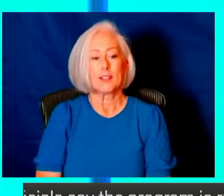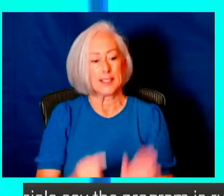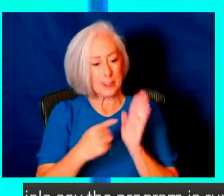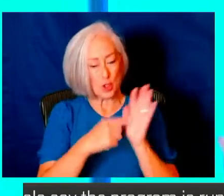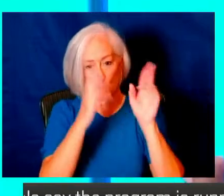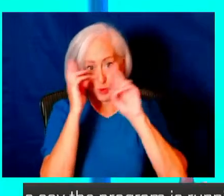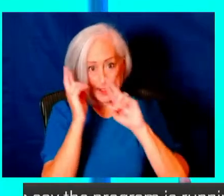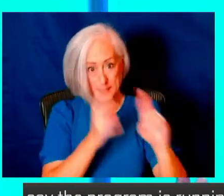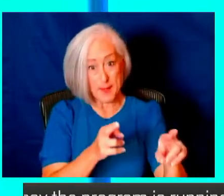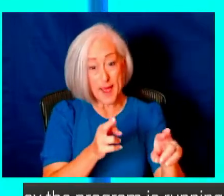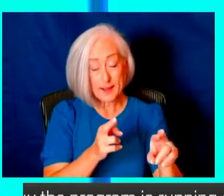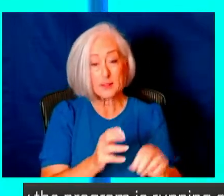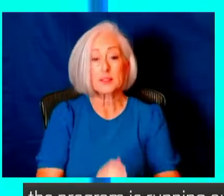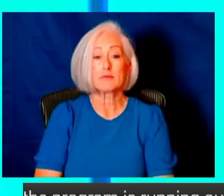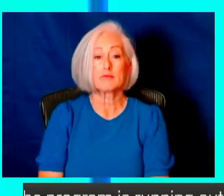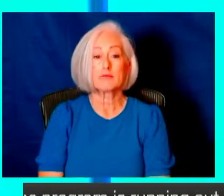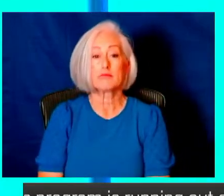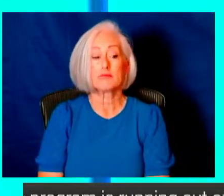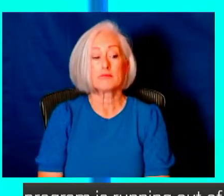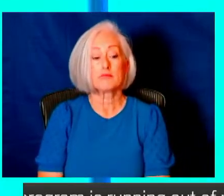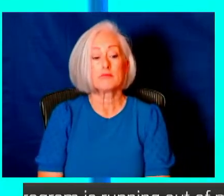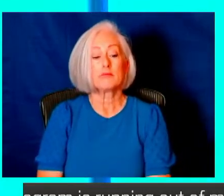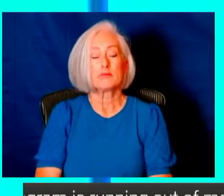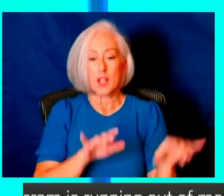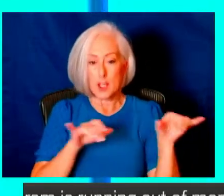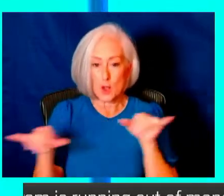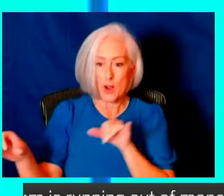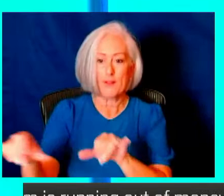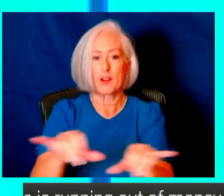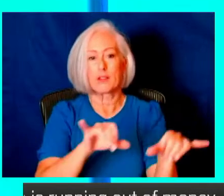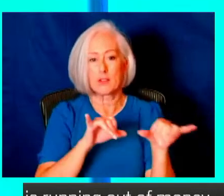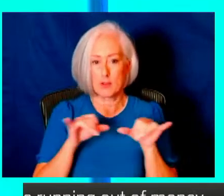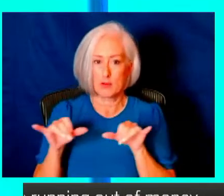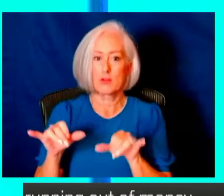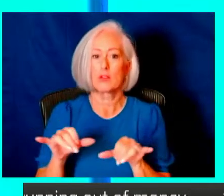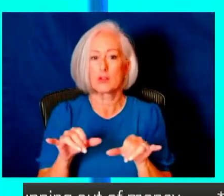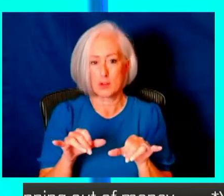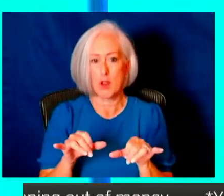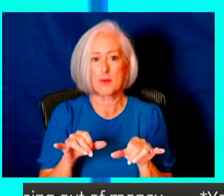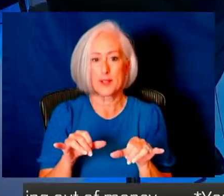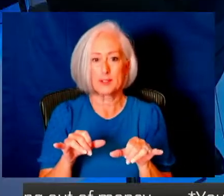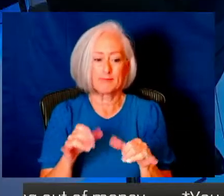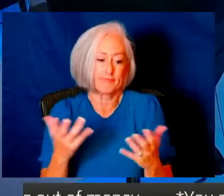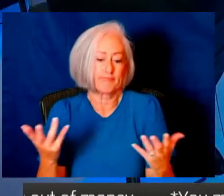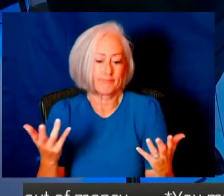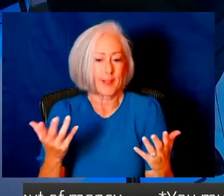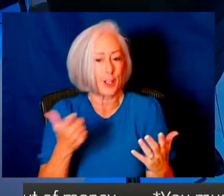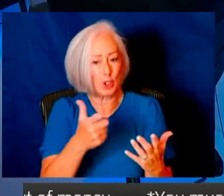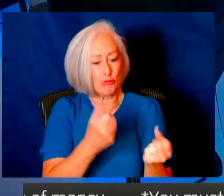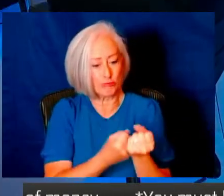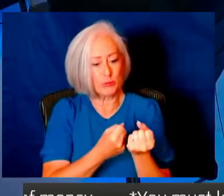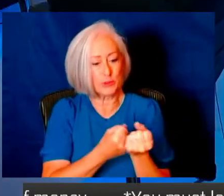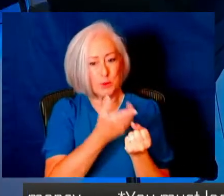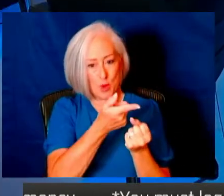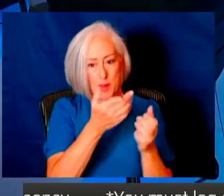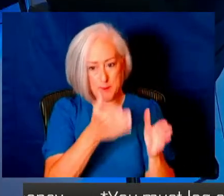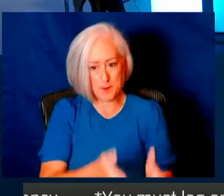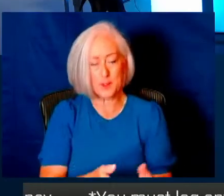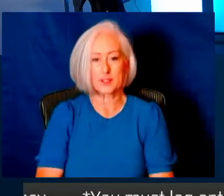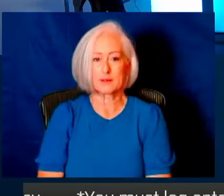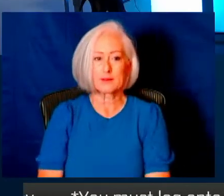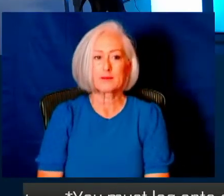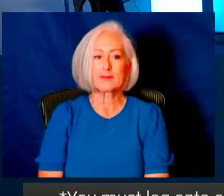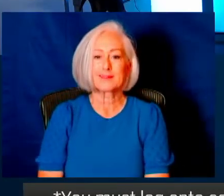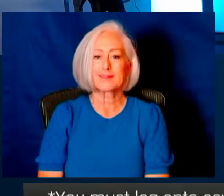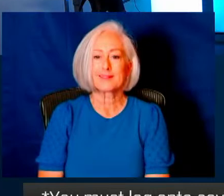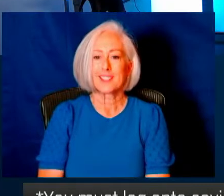person, that you share a common humanity, and are there for them as a person. Jess? Yeah, I